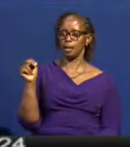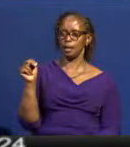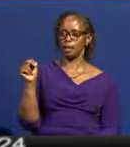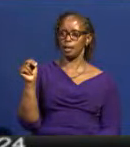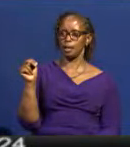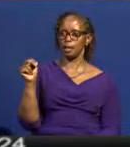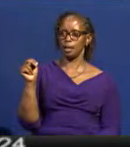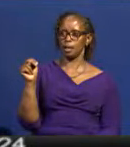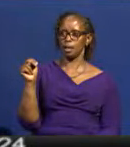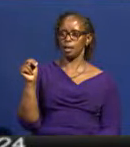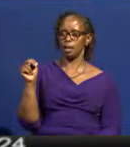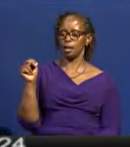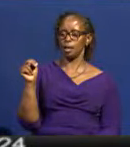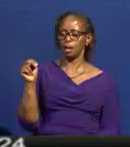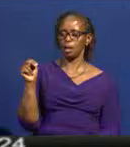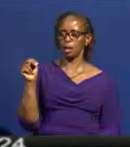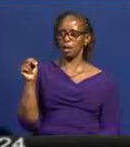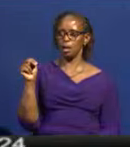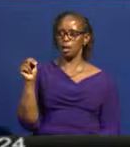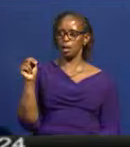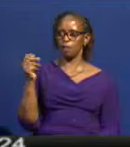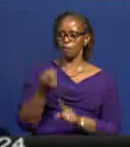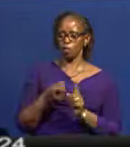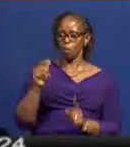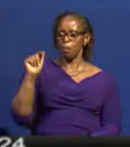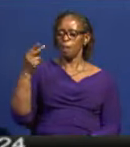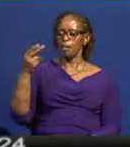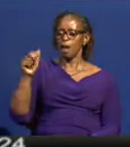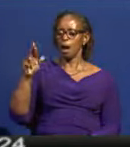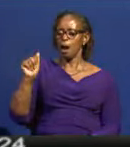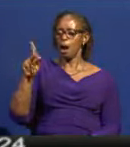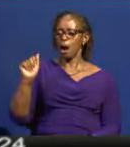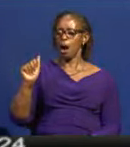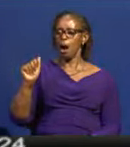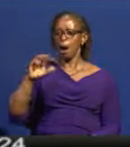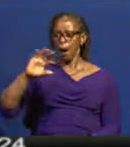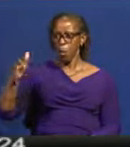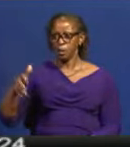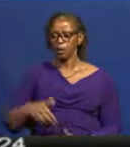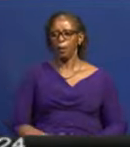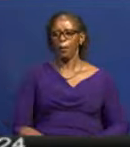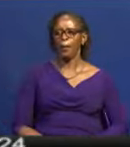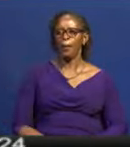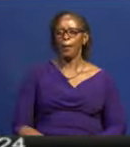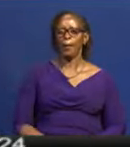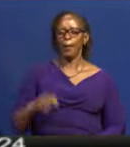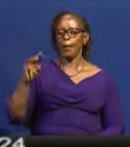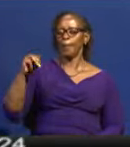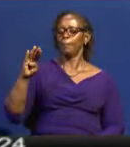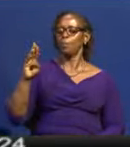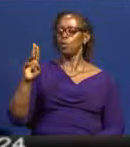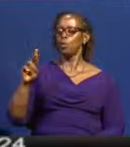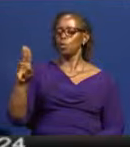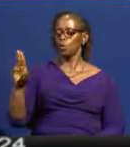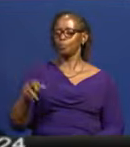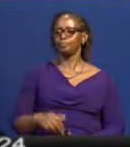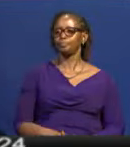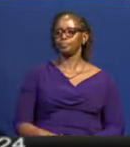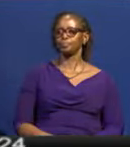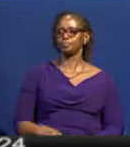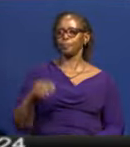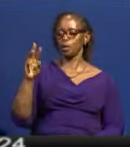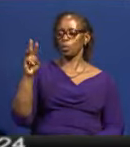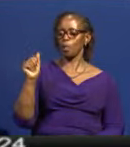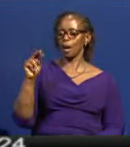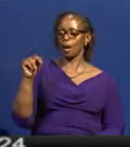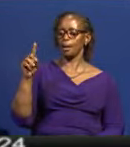Susan of Tharaka Nithi, the women rep for Tharaka Nithi County, Mburu Kahangara, Geoffrey